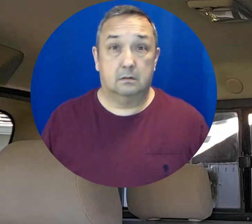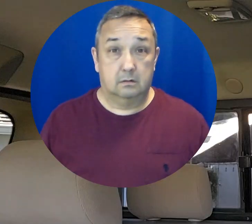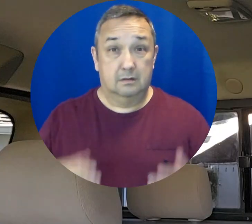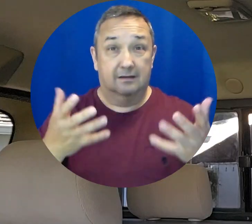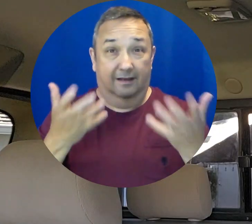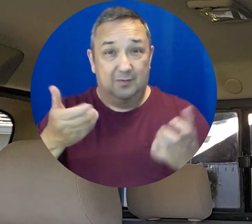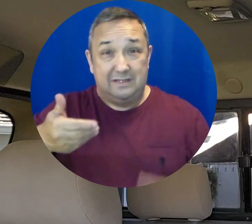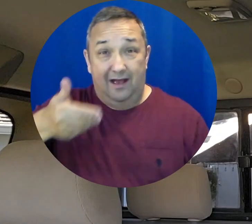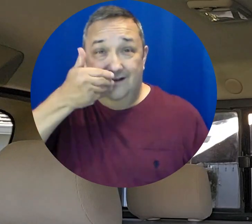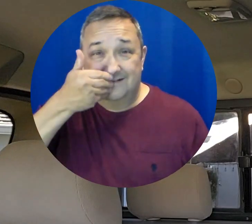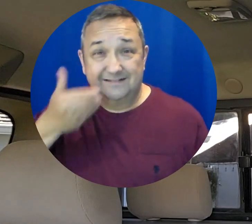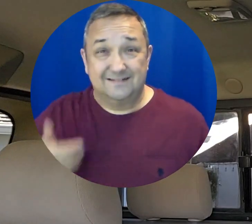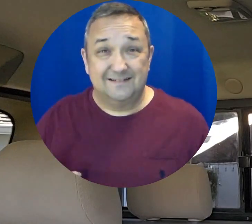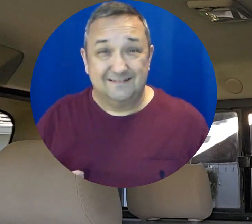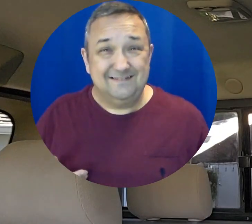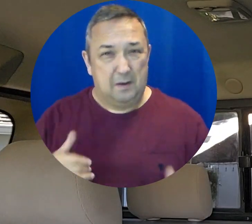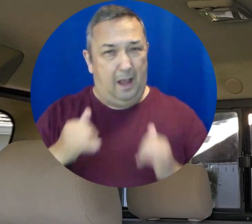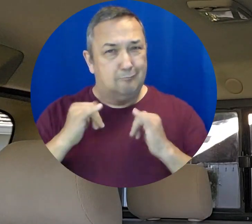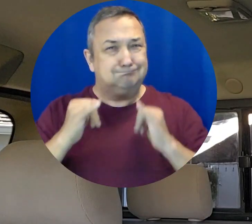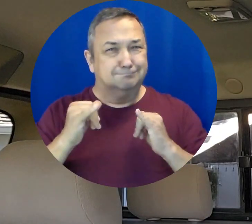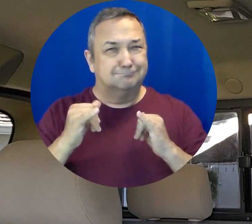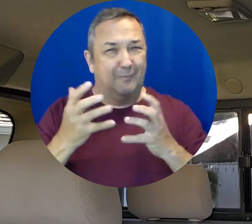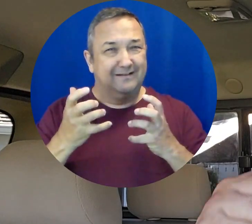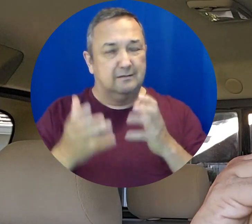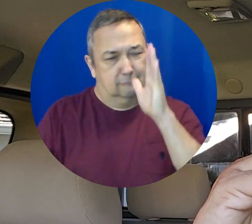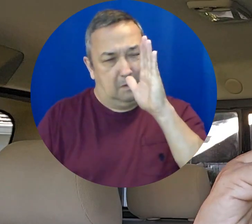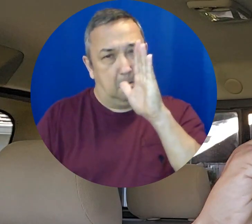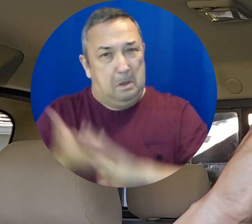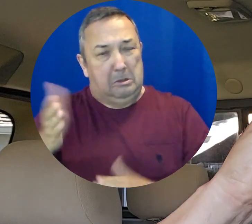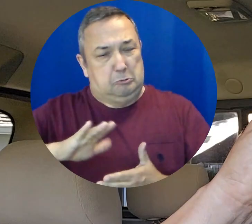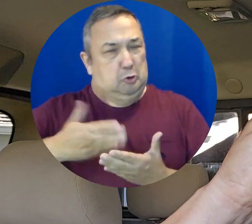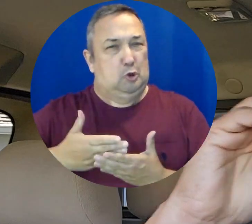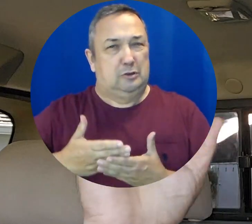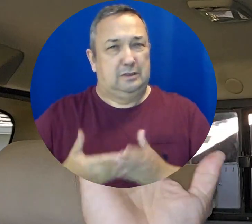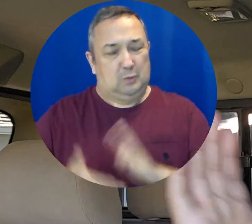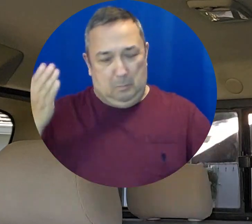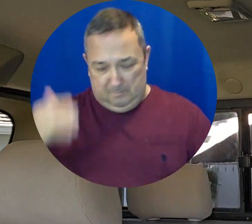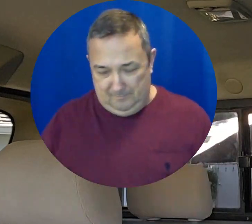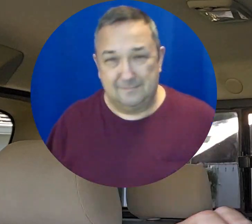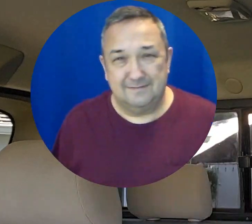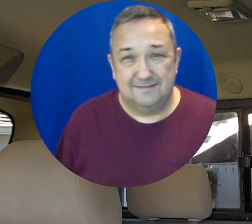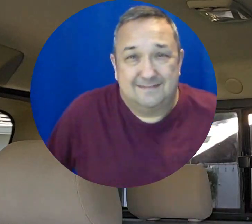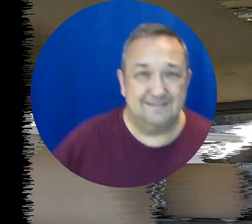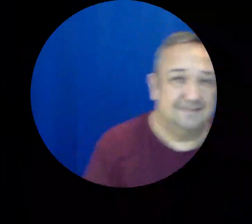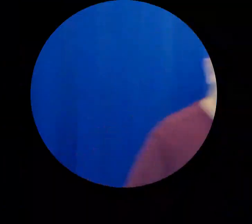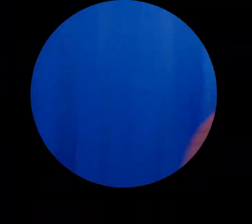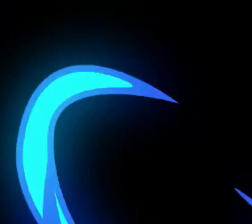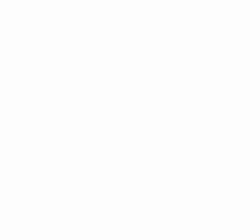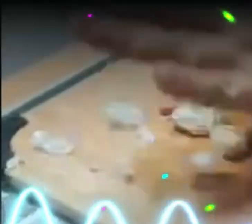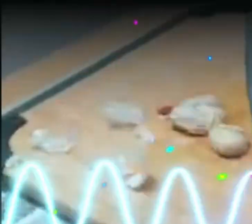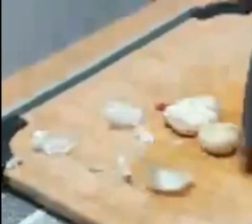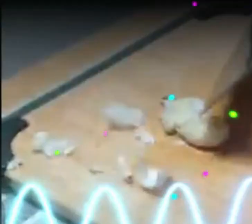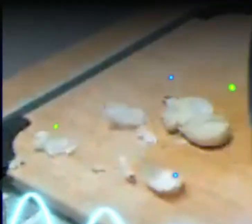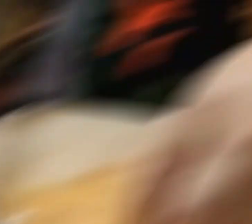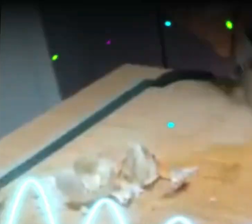Oy! Gusto mo pizza? O then, sige na. Aalis na tayo. Naguto!